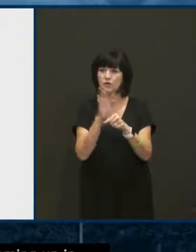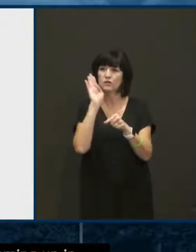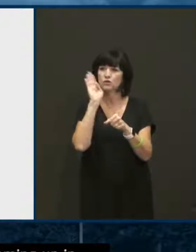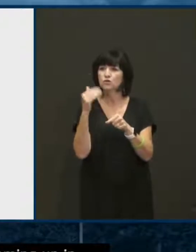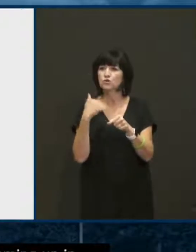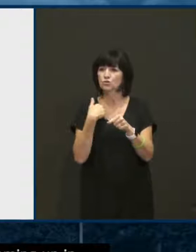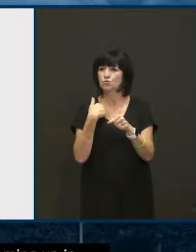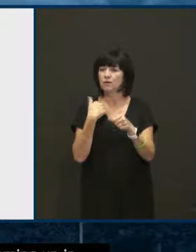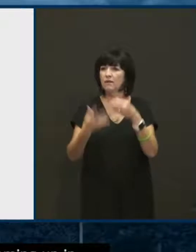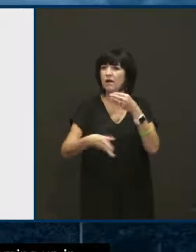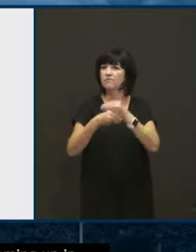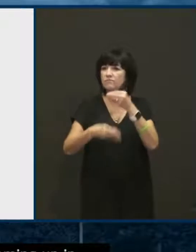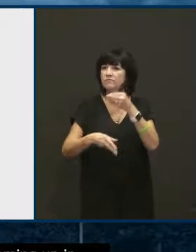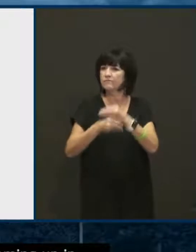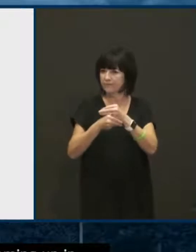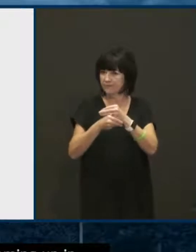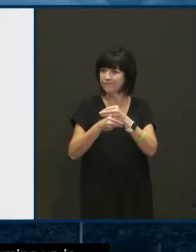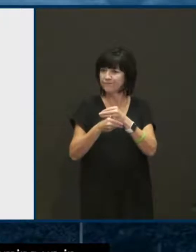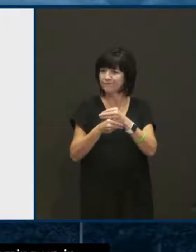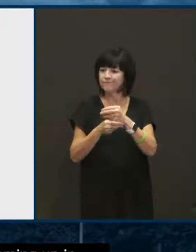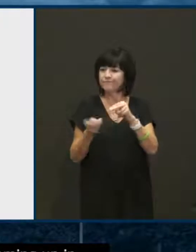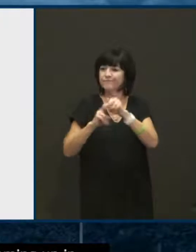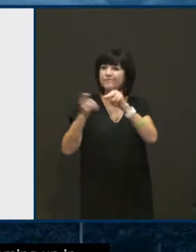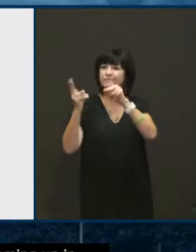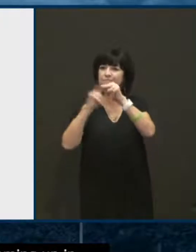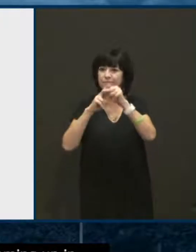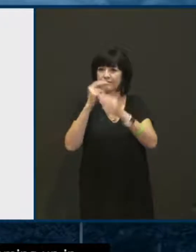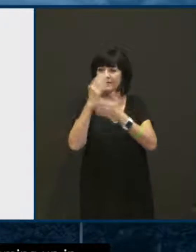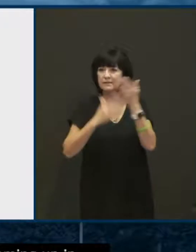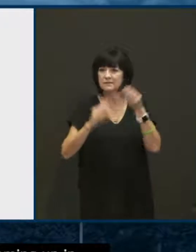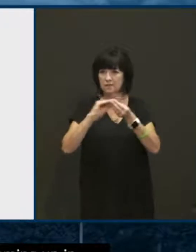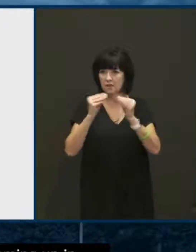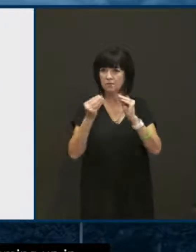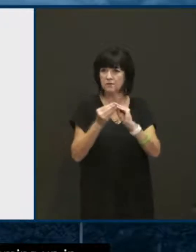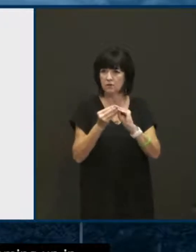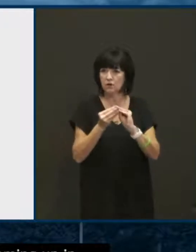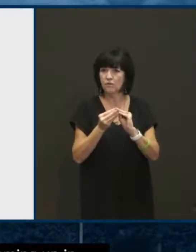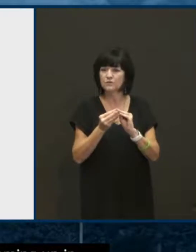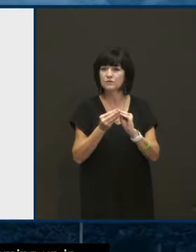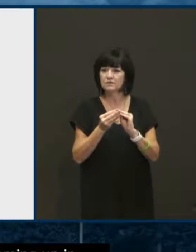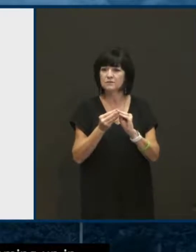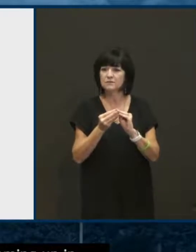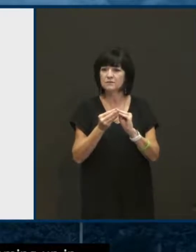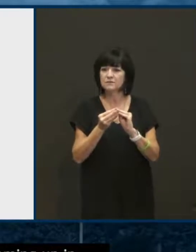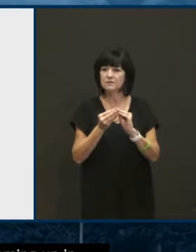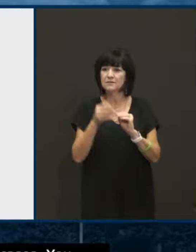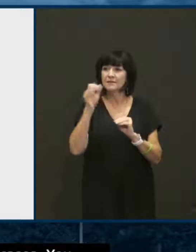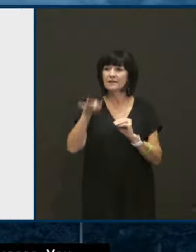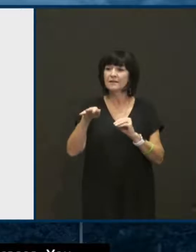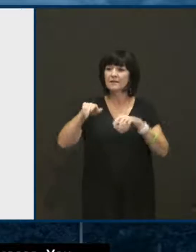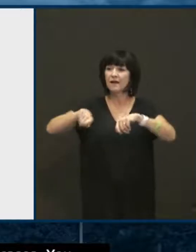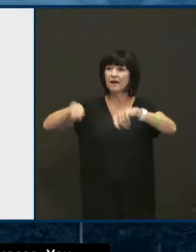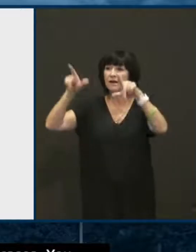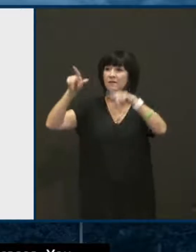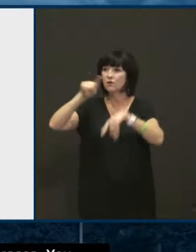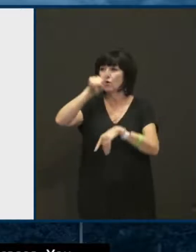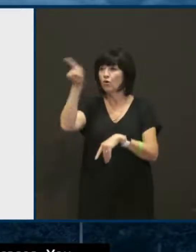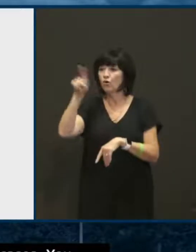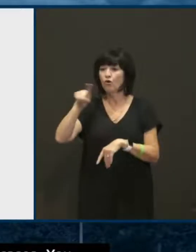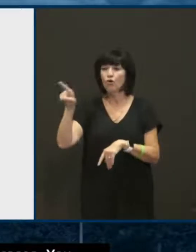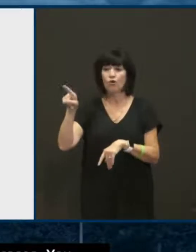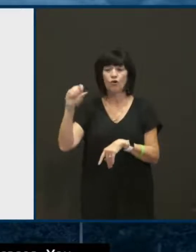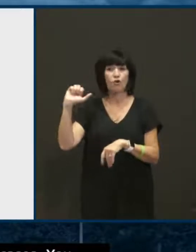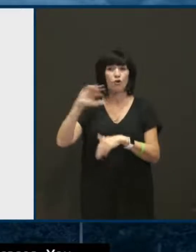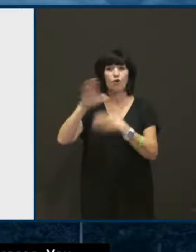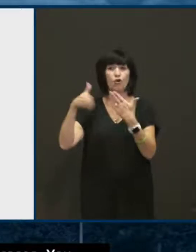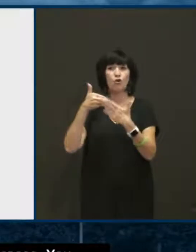positive cases. You probably couldn't have seen all those various test sites on your screen, so to get